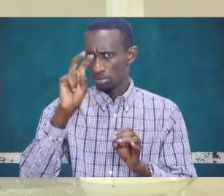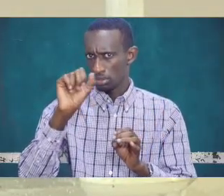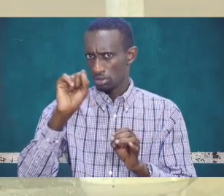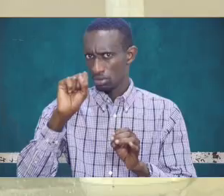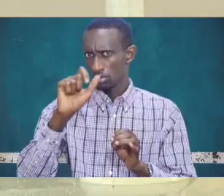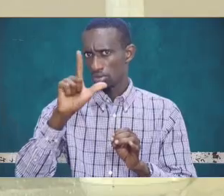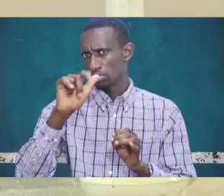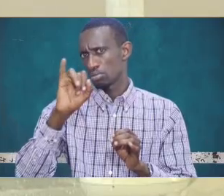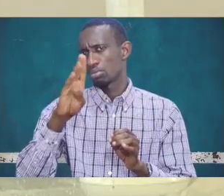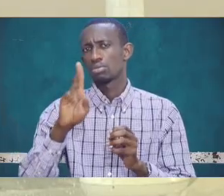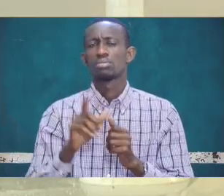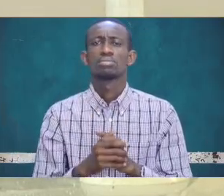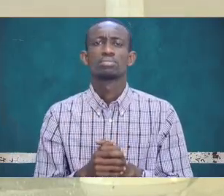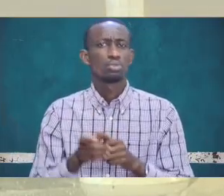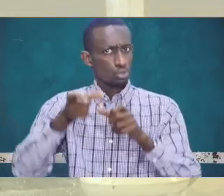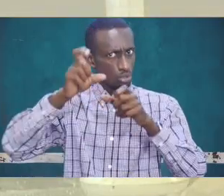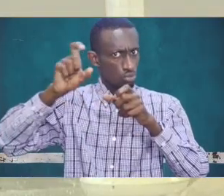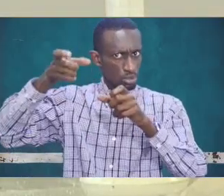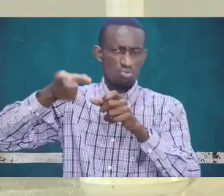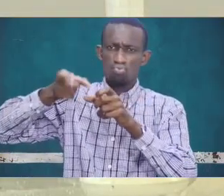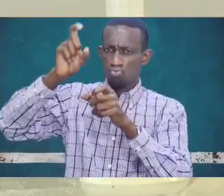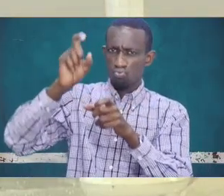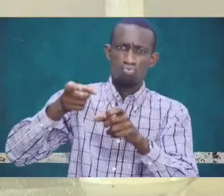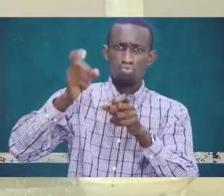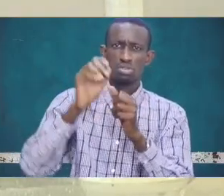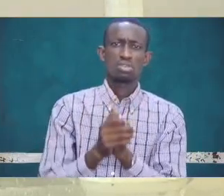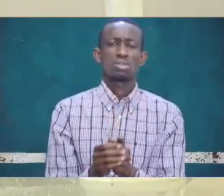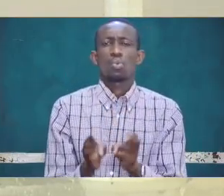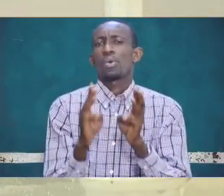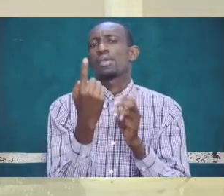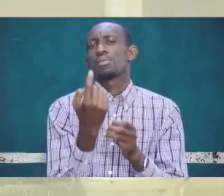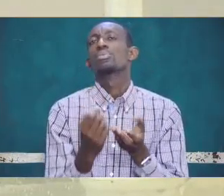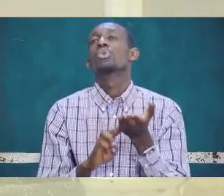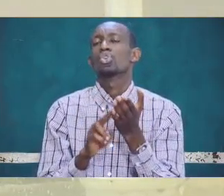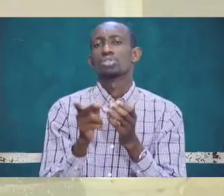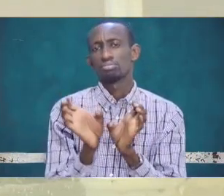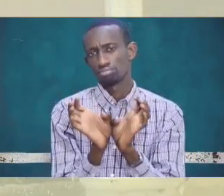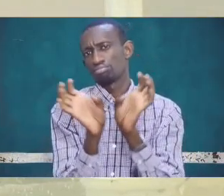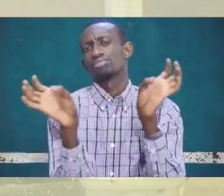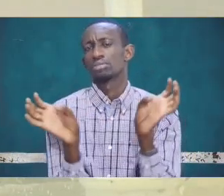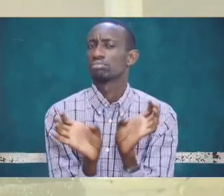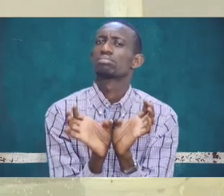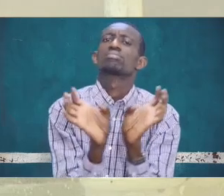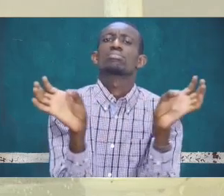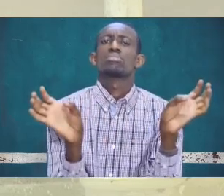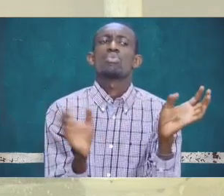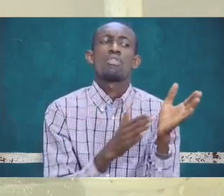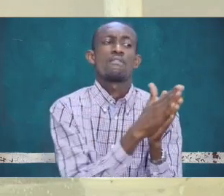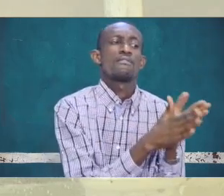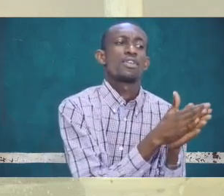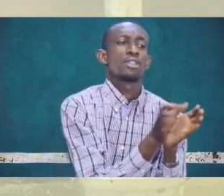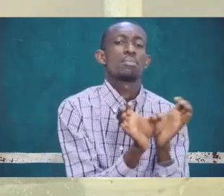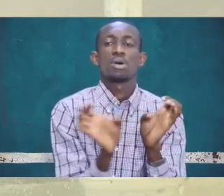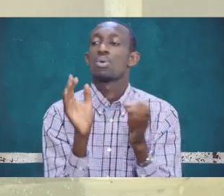number of them with the immiscible liquids, so that is one of the methods that can be used to separate oil